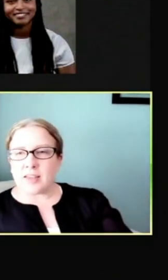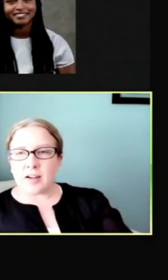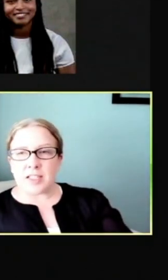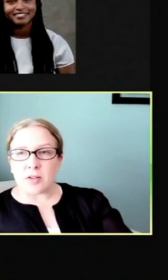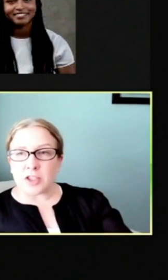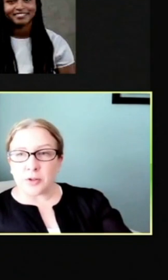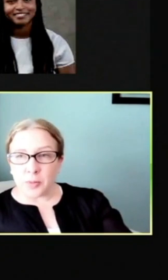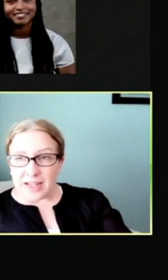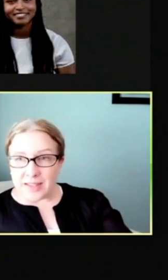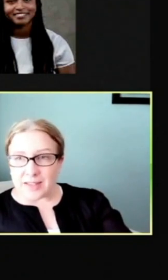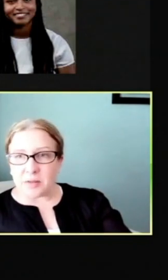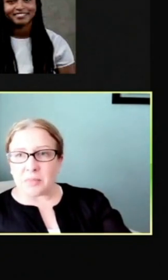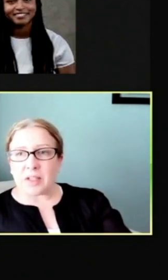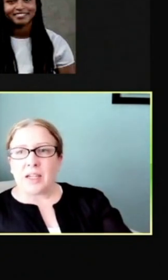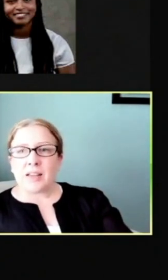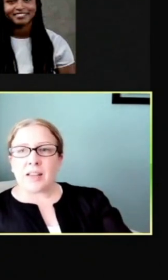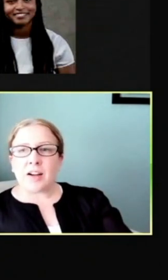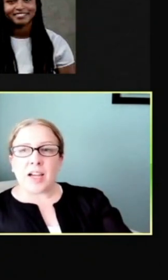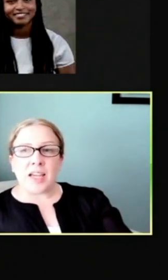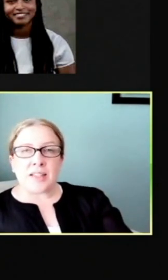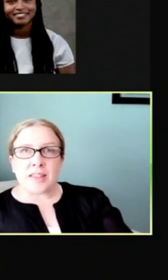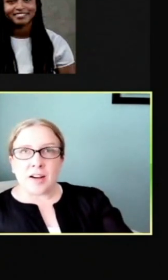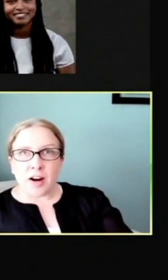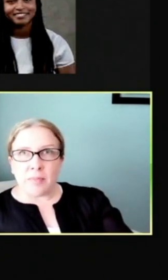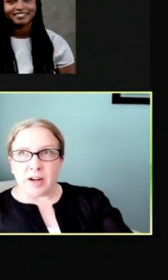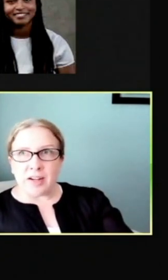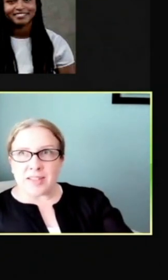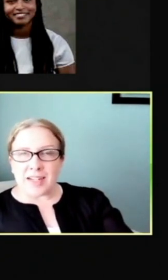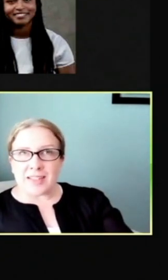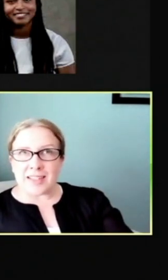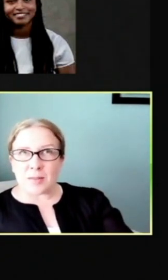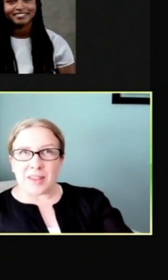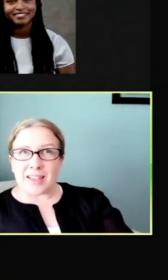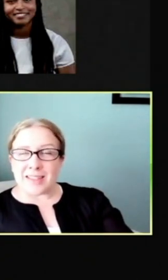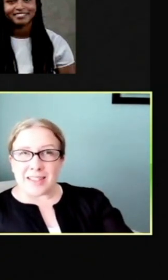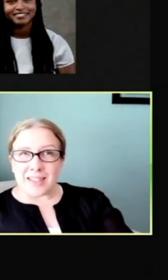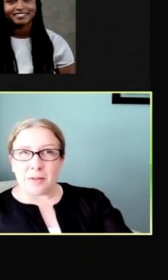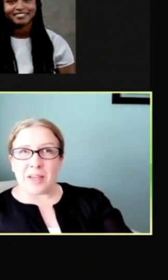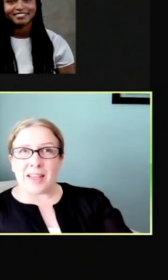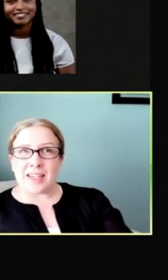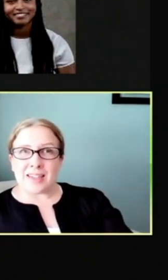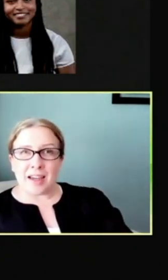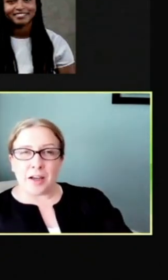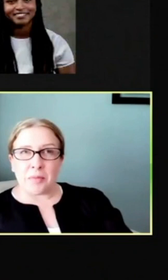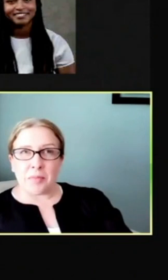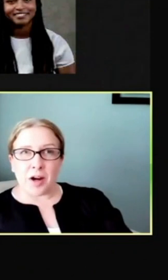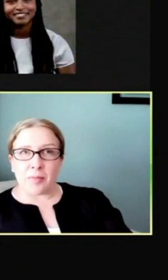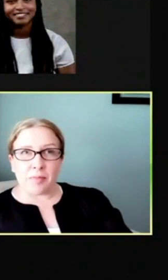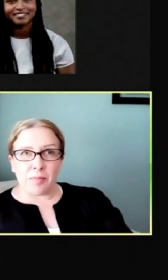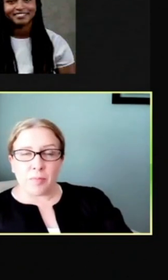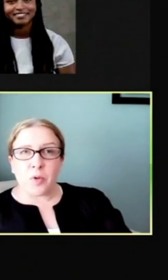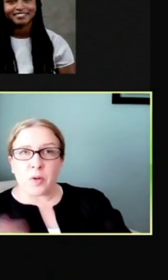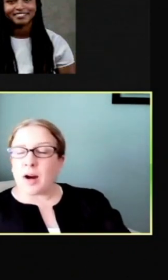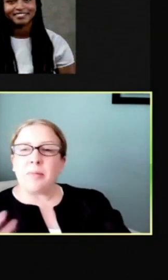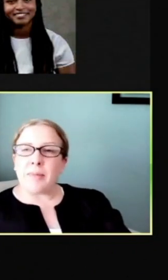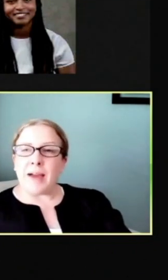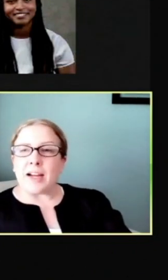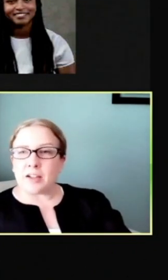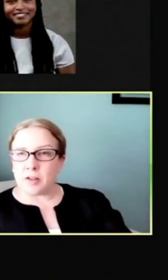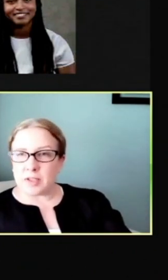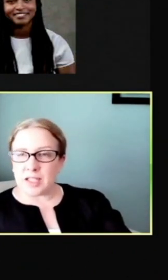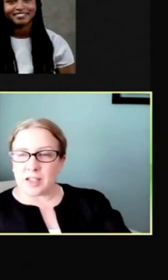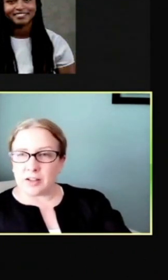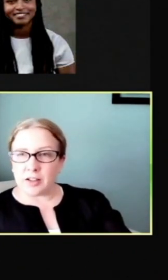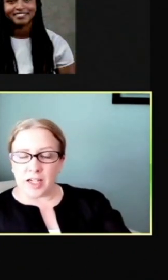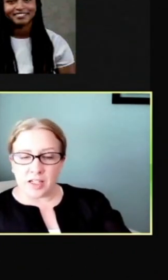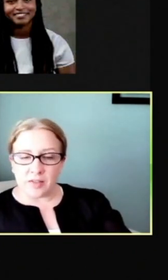barriers and there is structural racism, that there are barriers that exist within the system and that are more